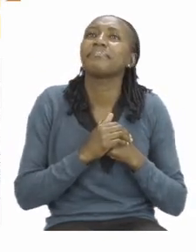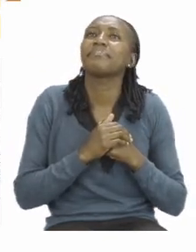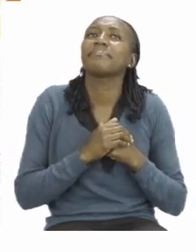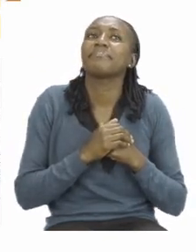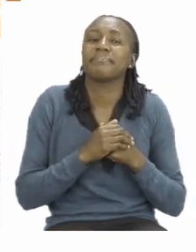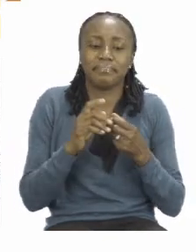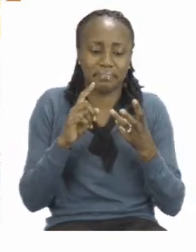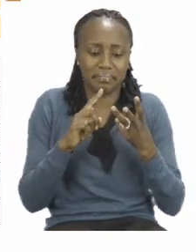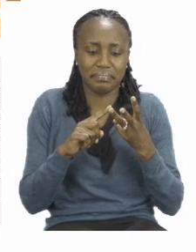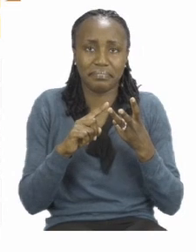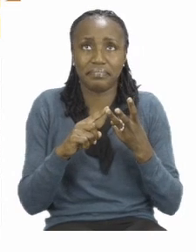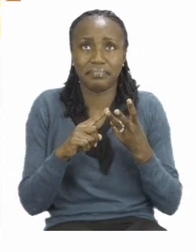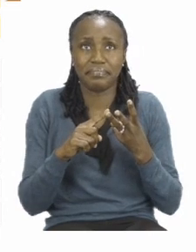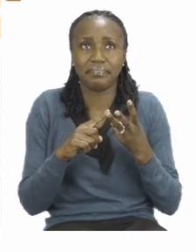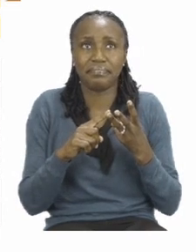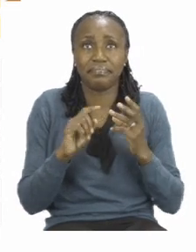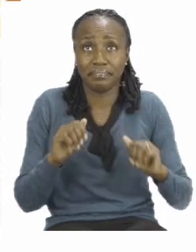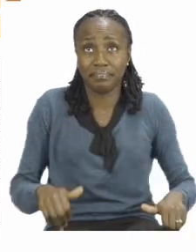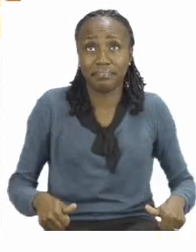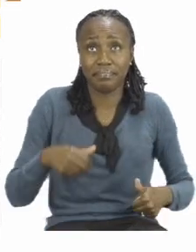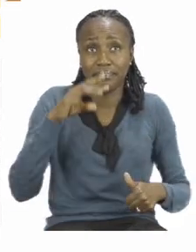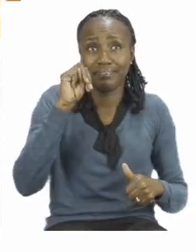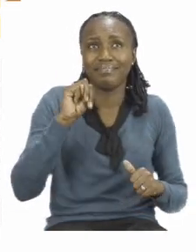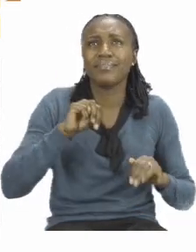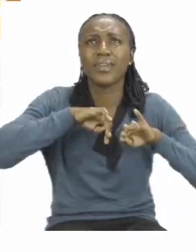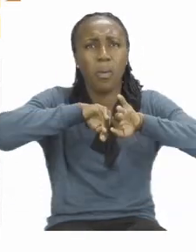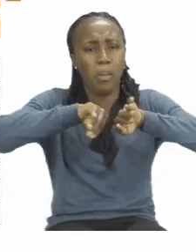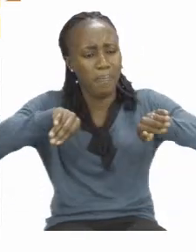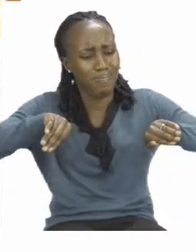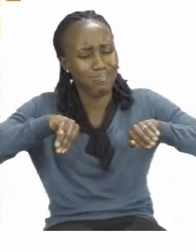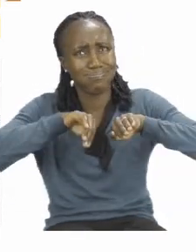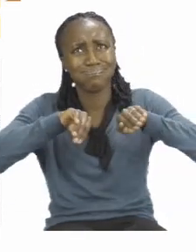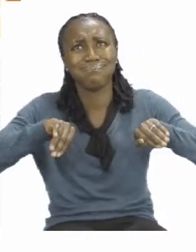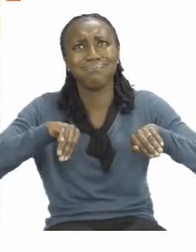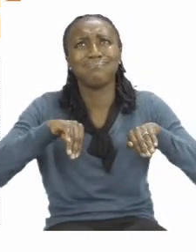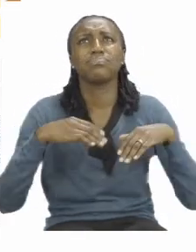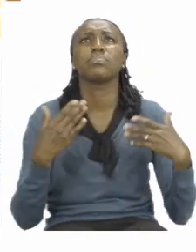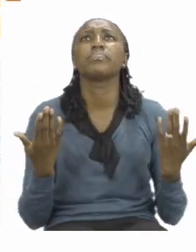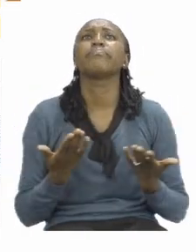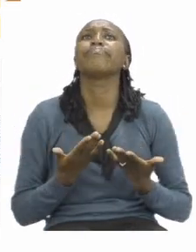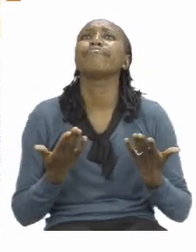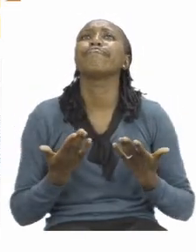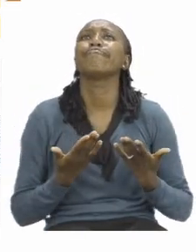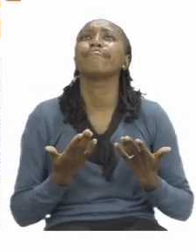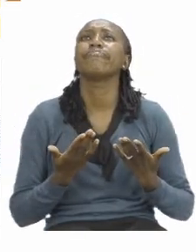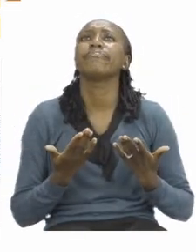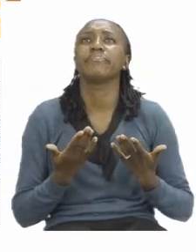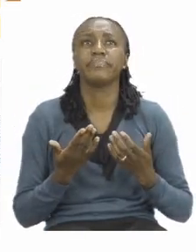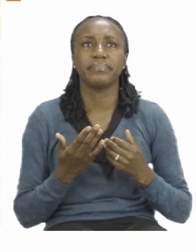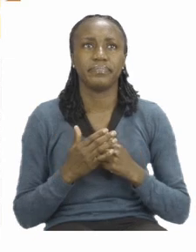Number 3 says, where does Mike swim?